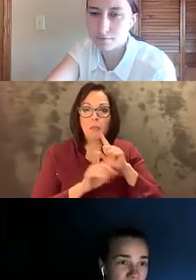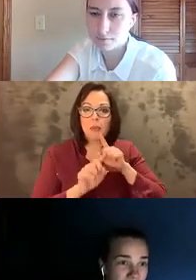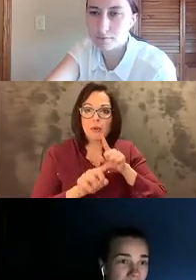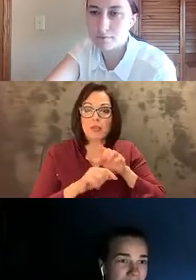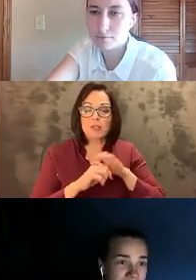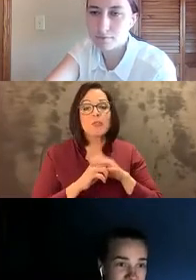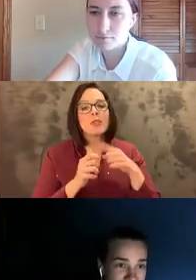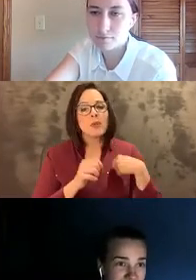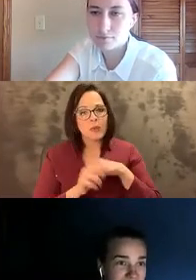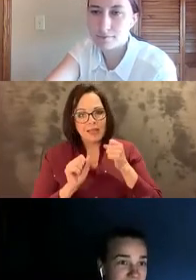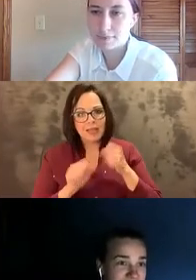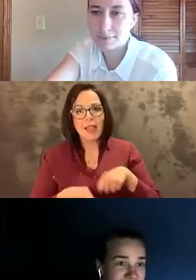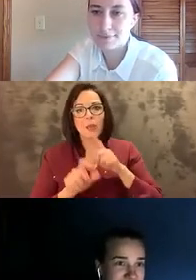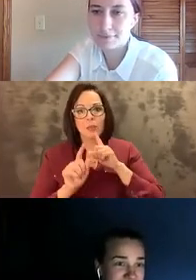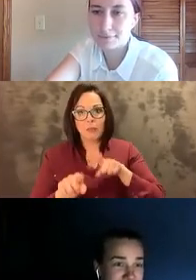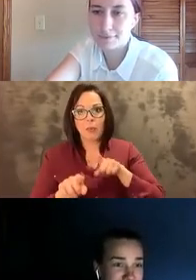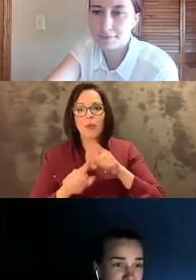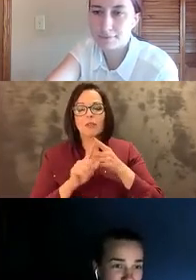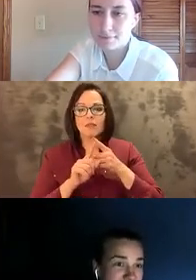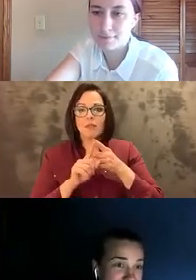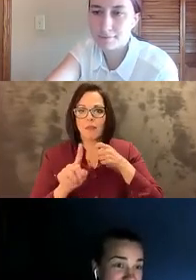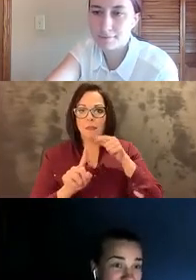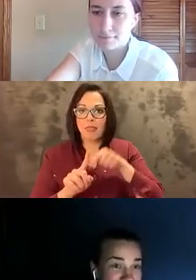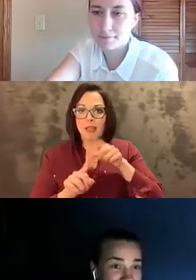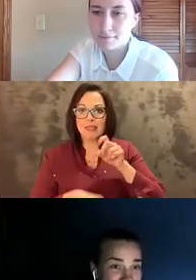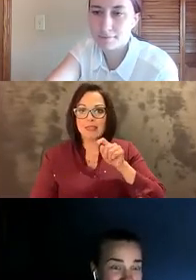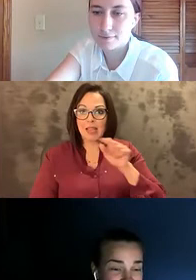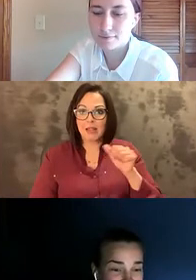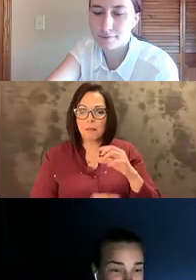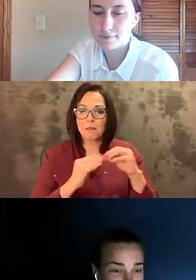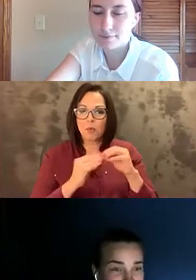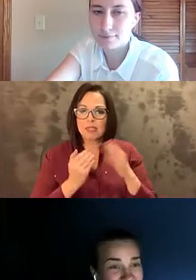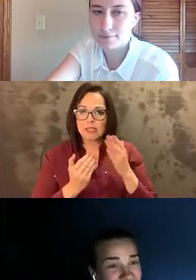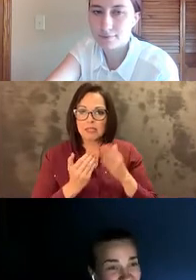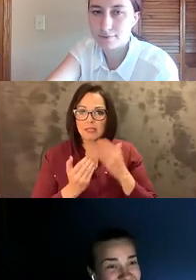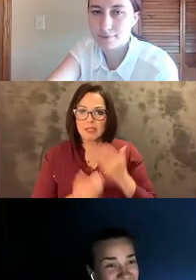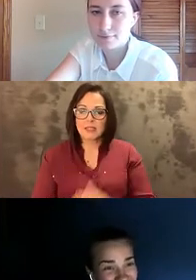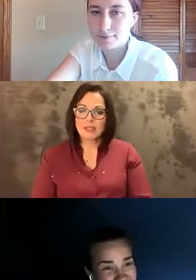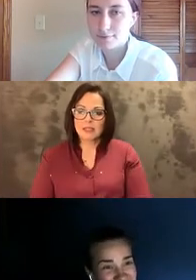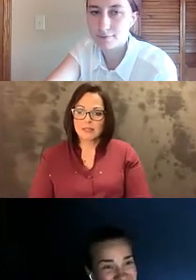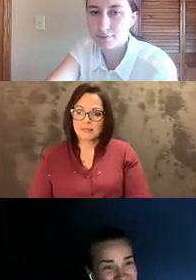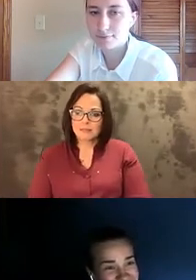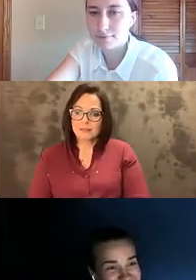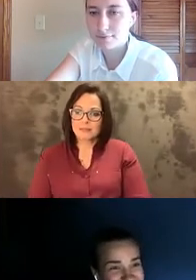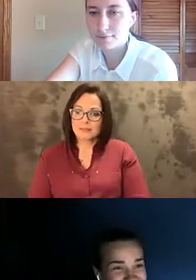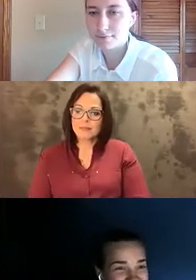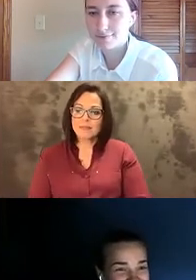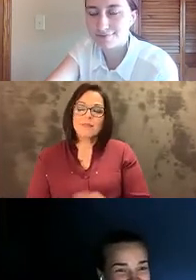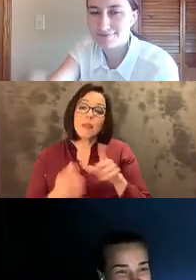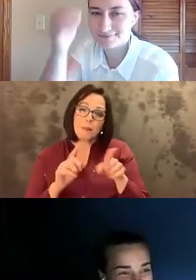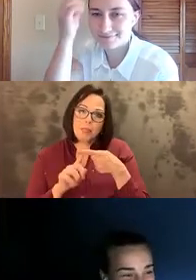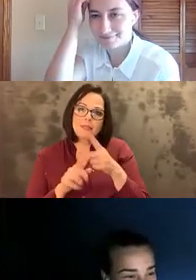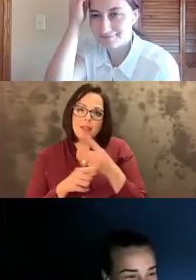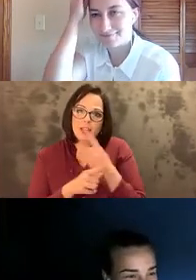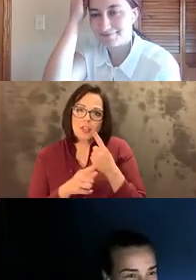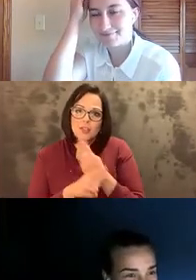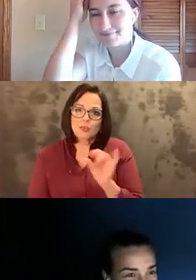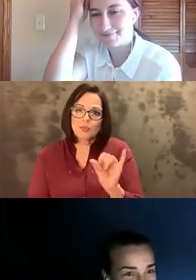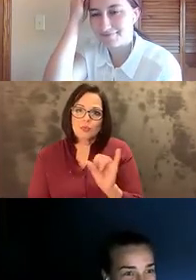can report out on the data more easily and accurately.